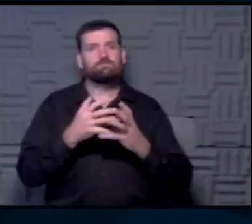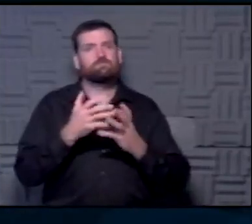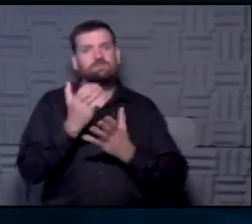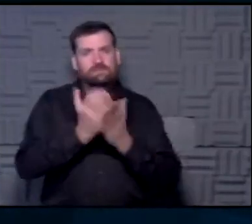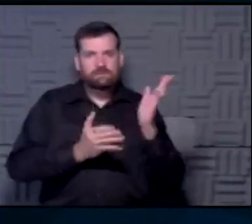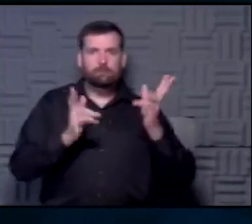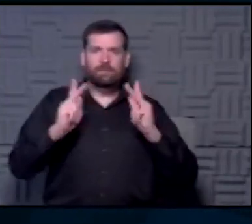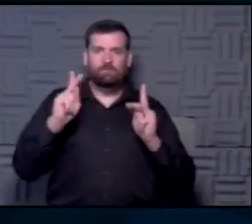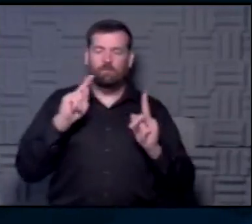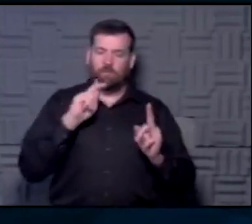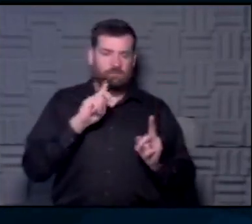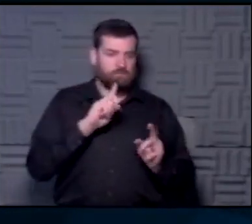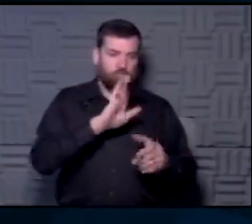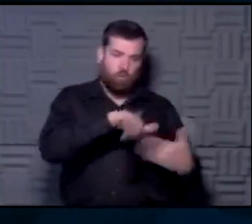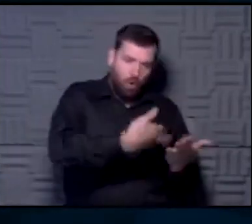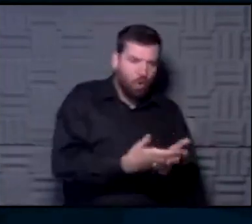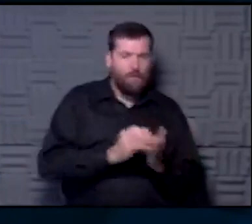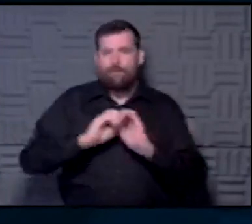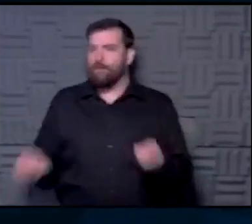and white. But,